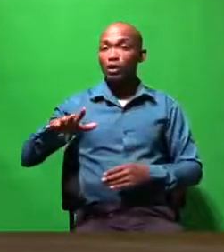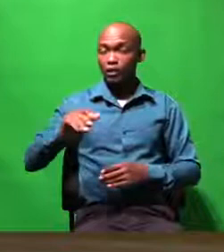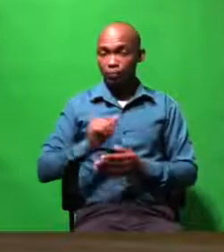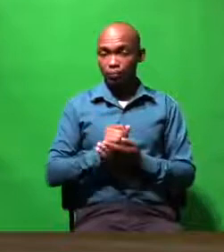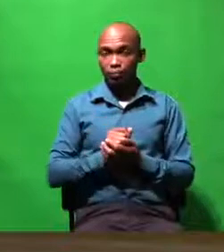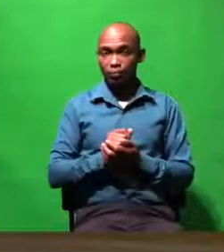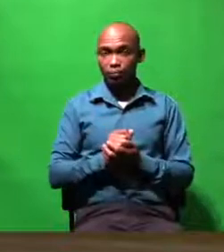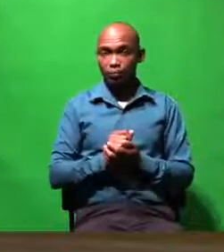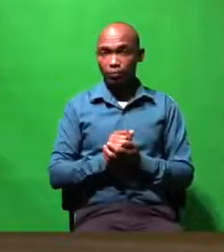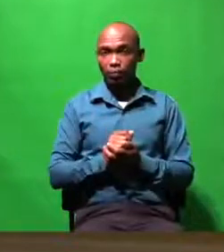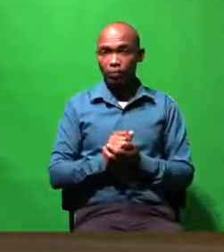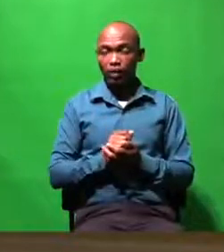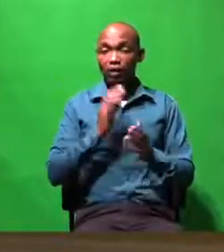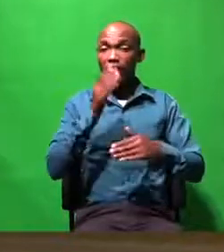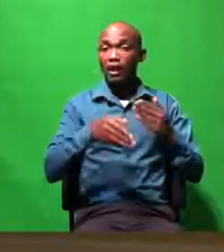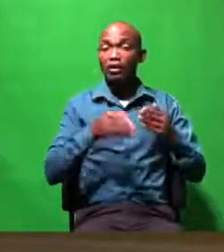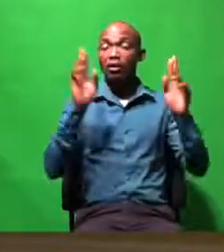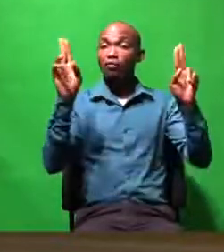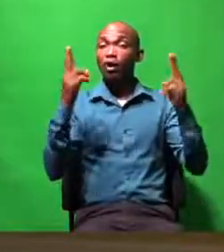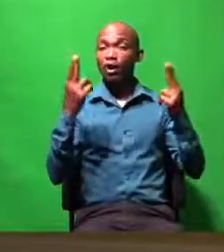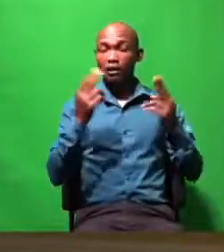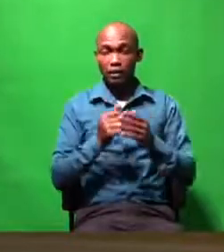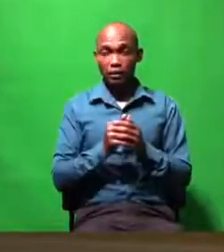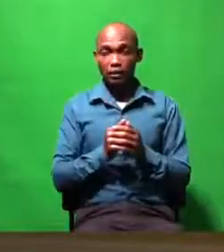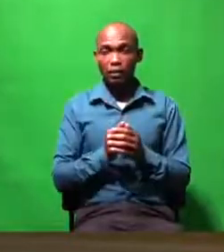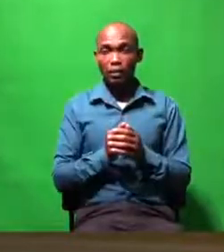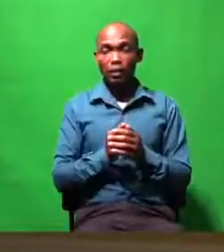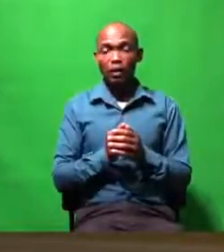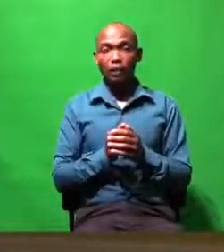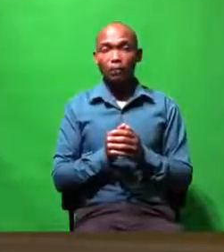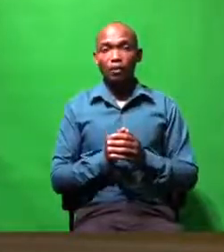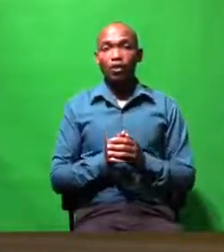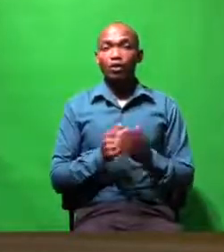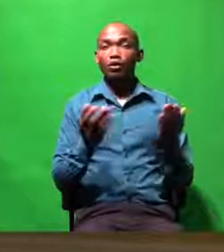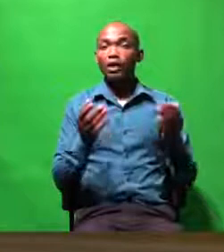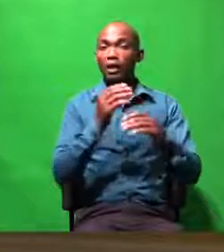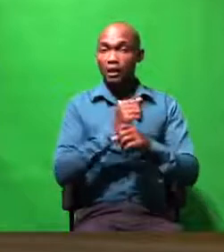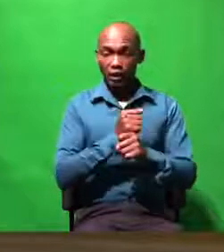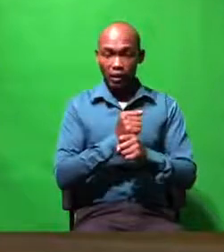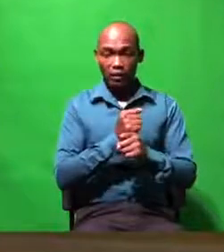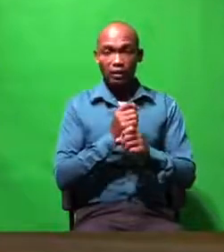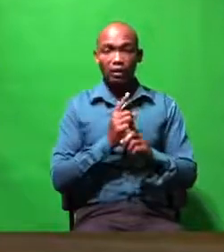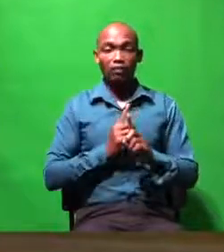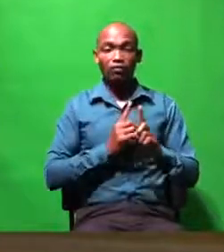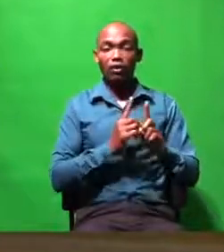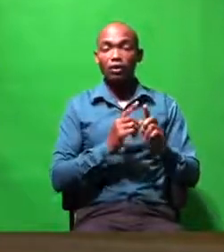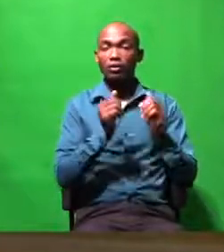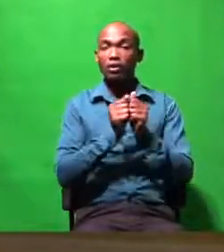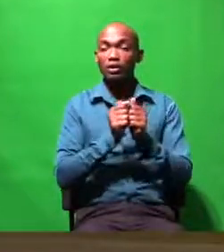student, at the end of our lesson, we can cover in the following area. First is